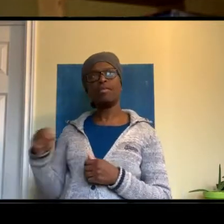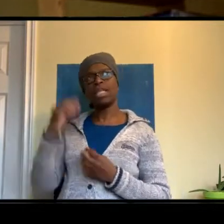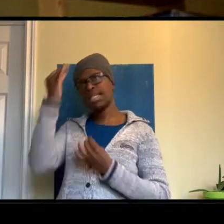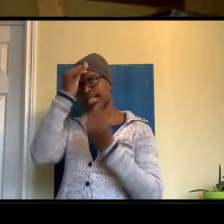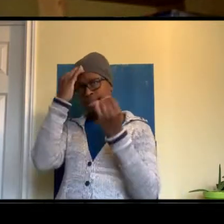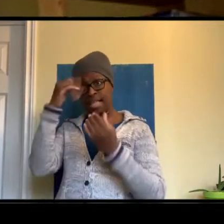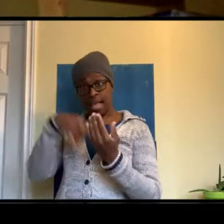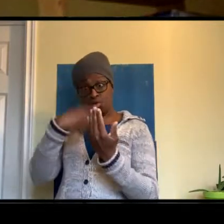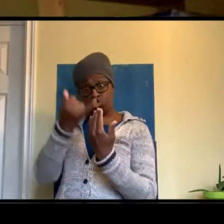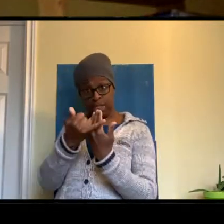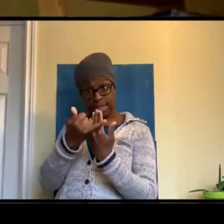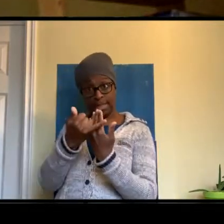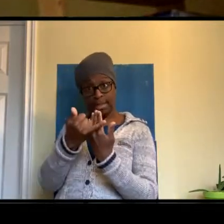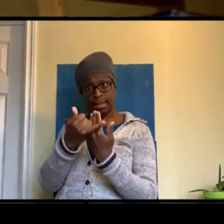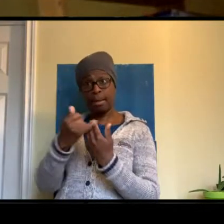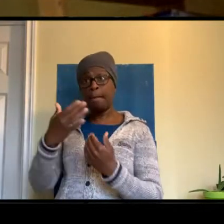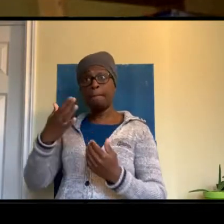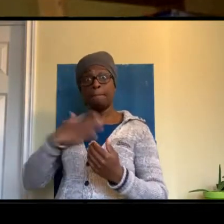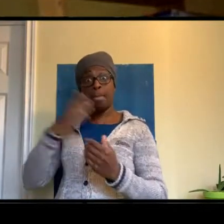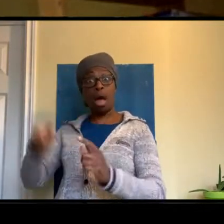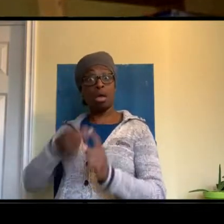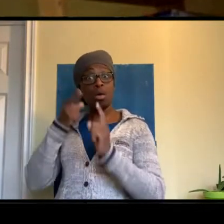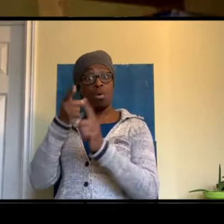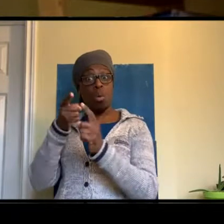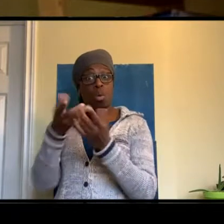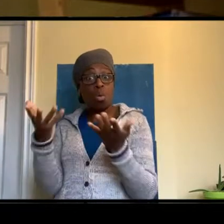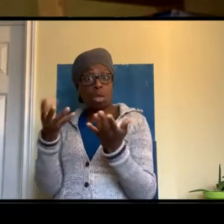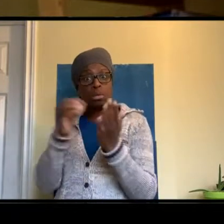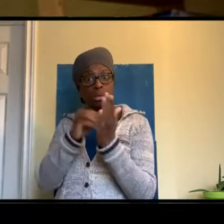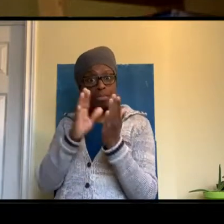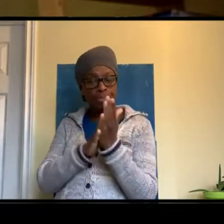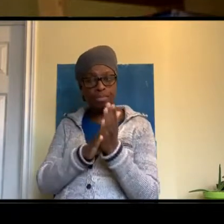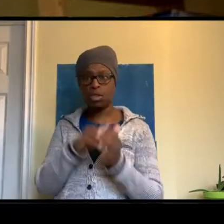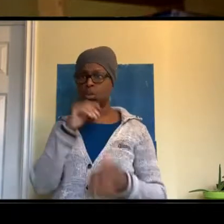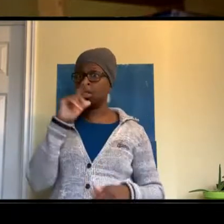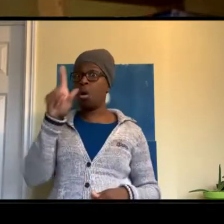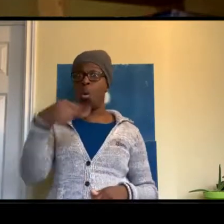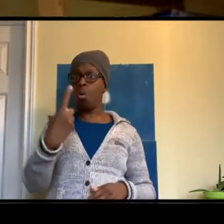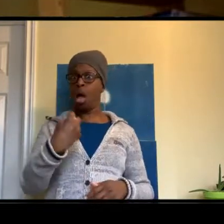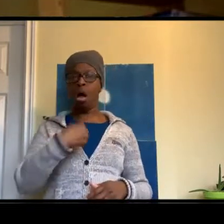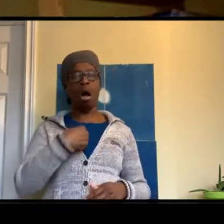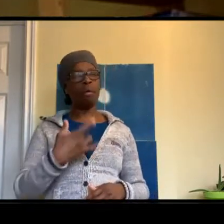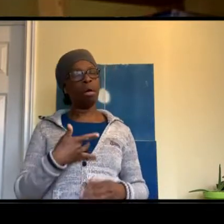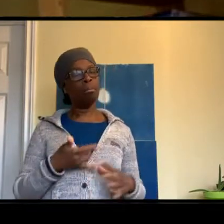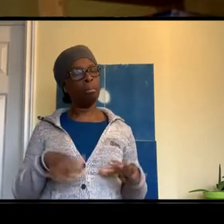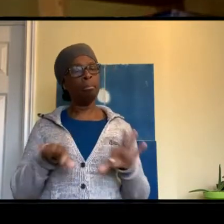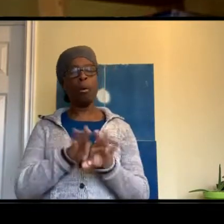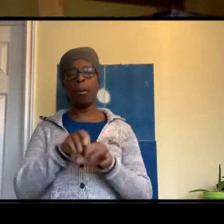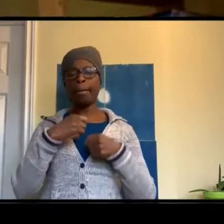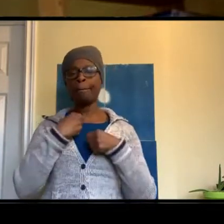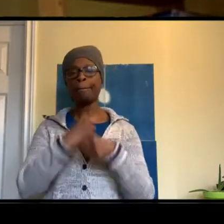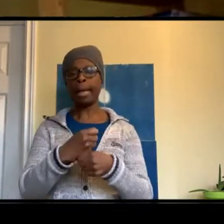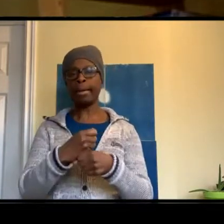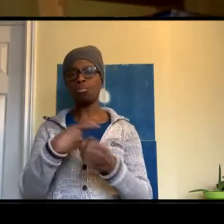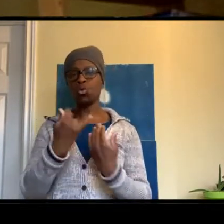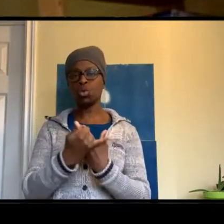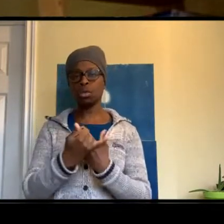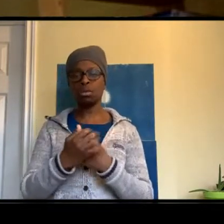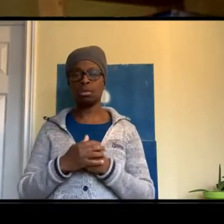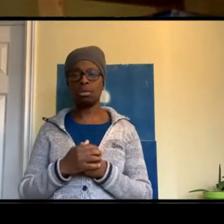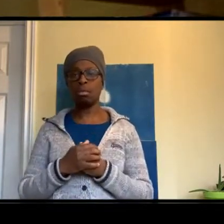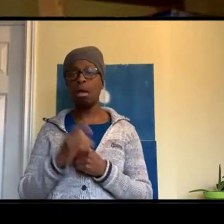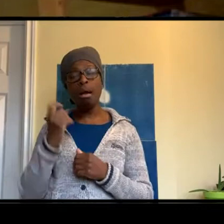this project is not only important to you, but why you think it's important to other people. Mm-hmm. Why you want to share this with other